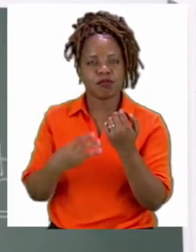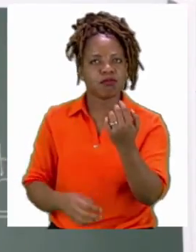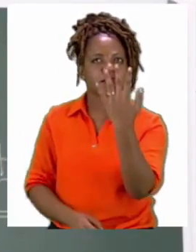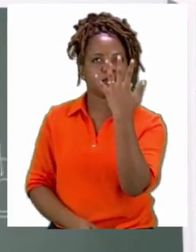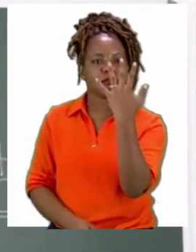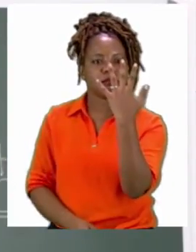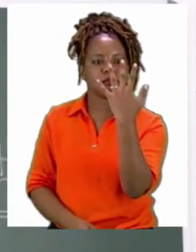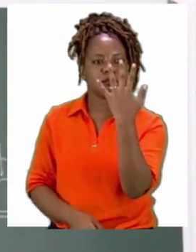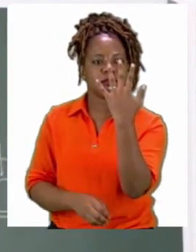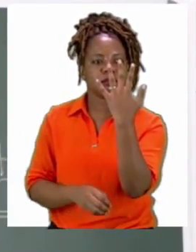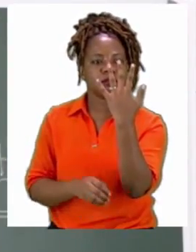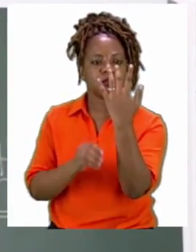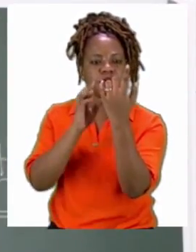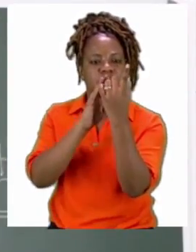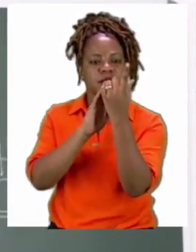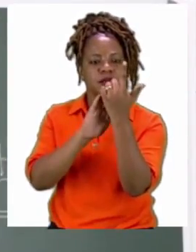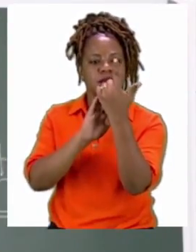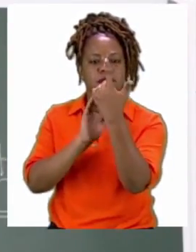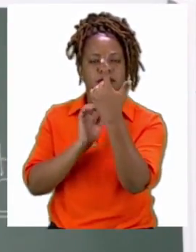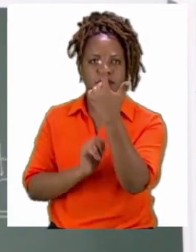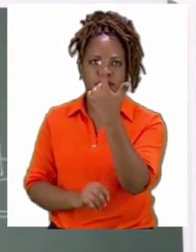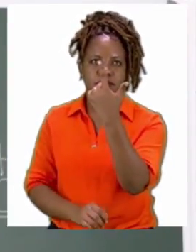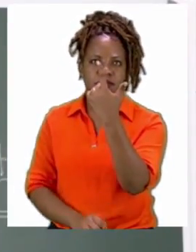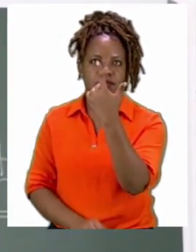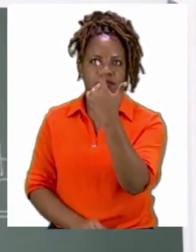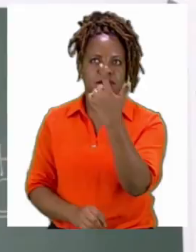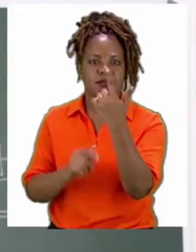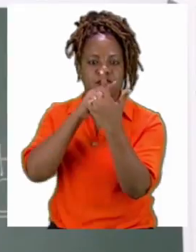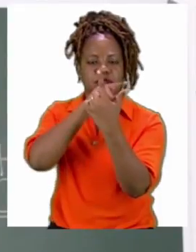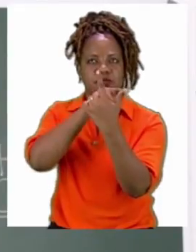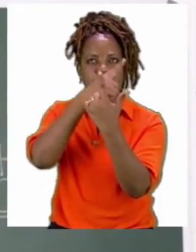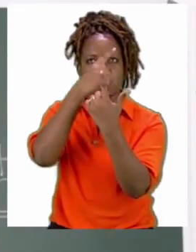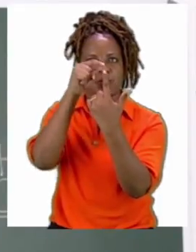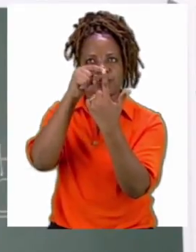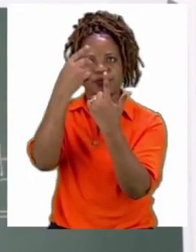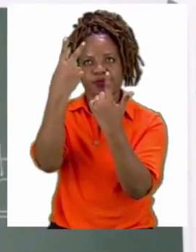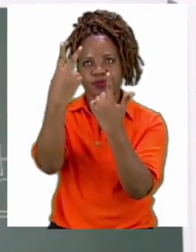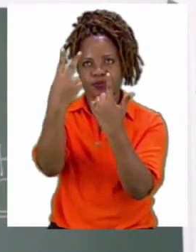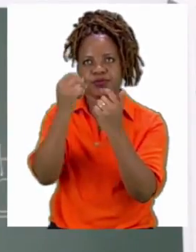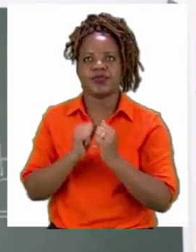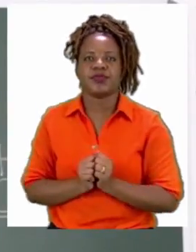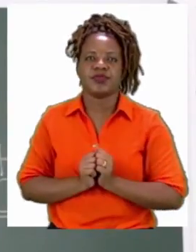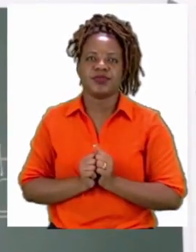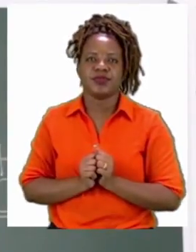and we take away 3, that means our answer is 2.